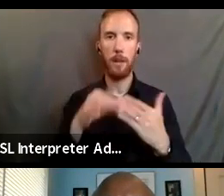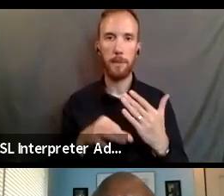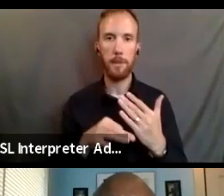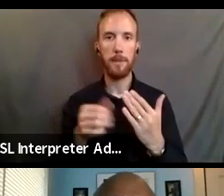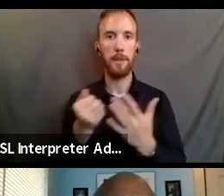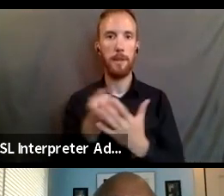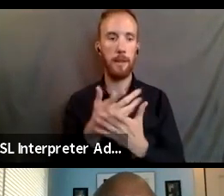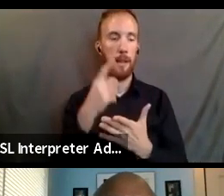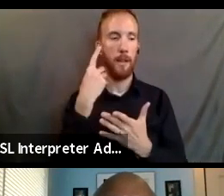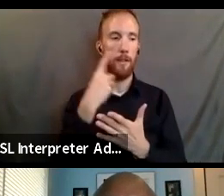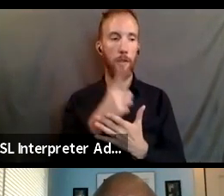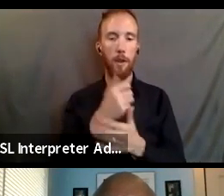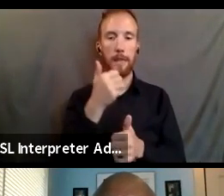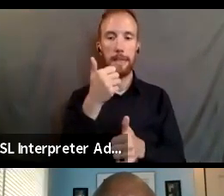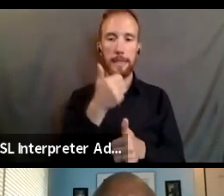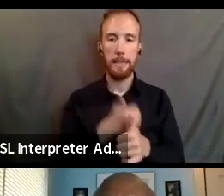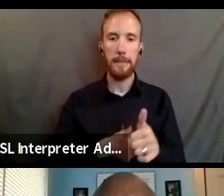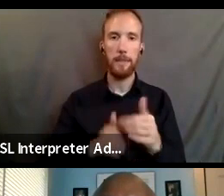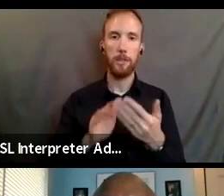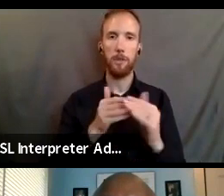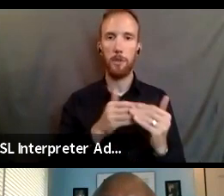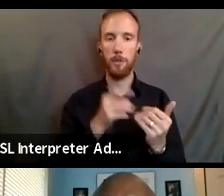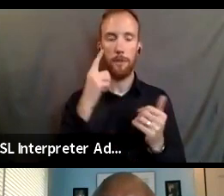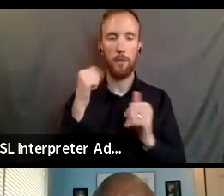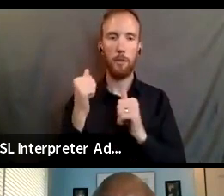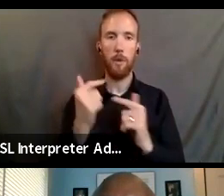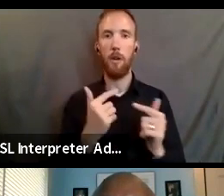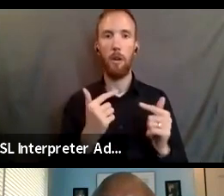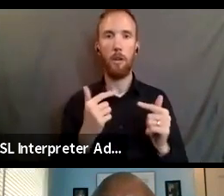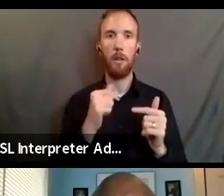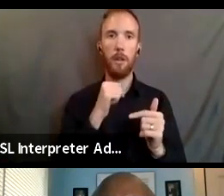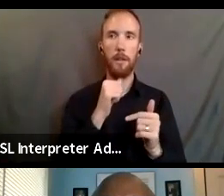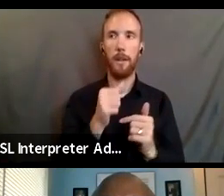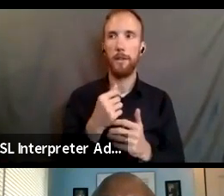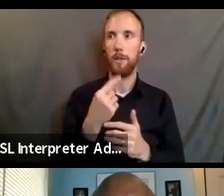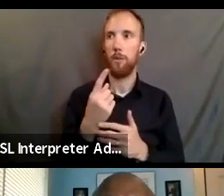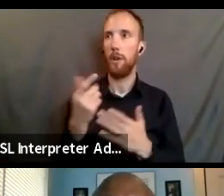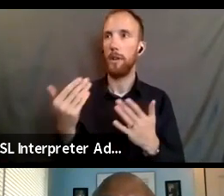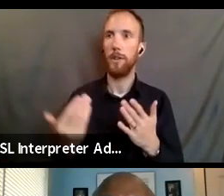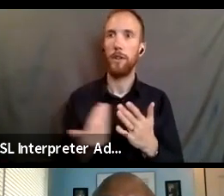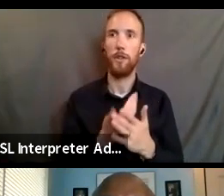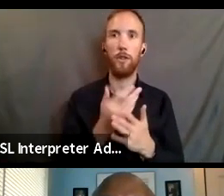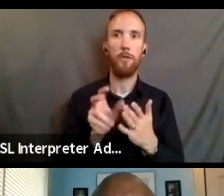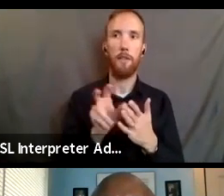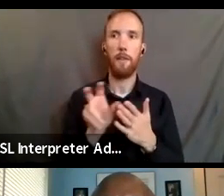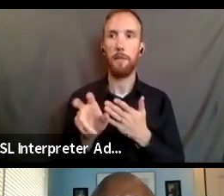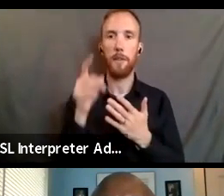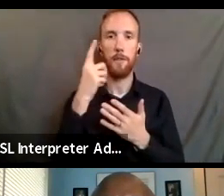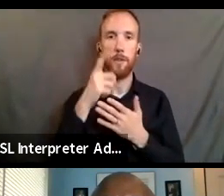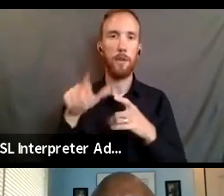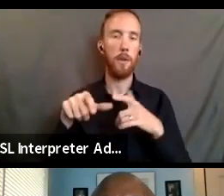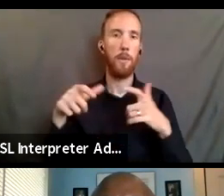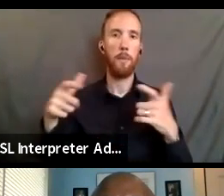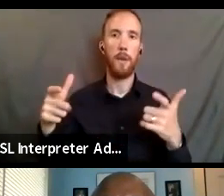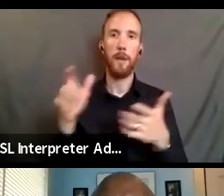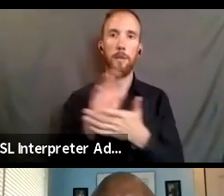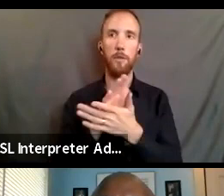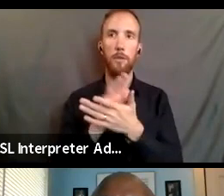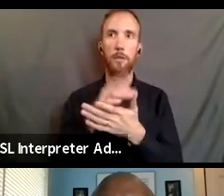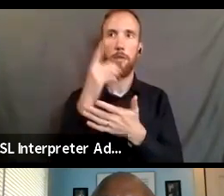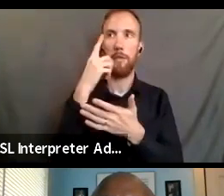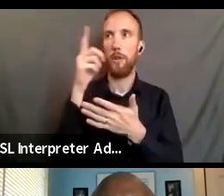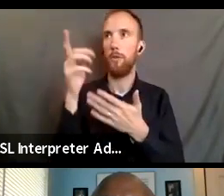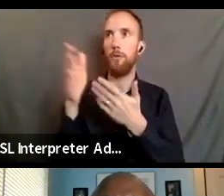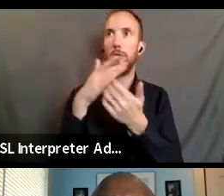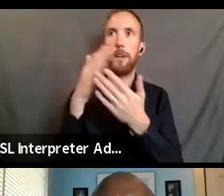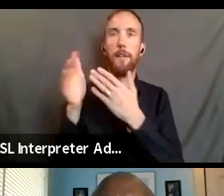communities and not just another large investment to open an artillery another large school for yet another community right i won't name anyone but i